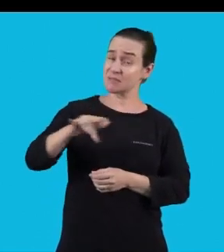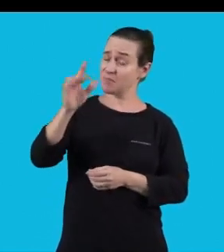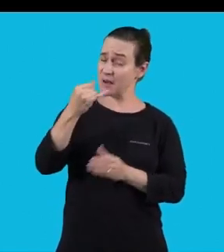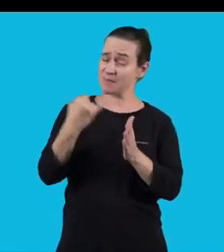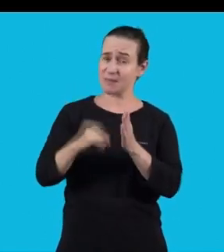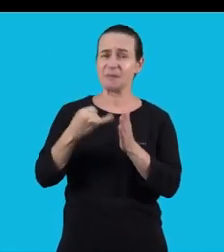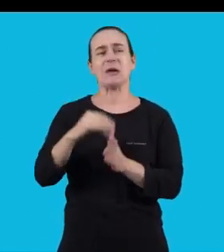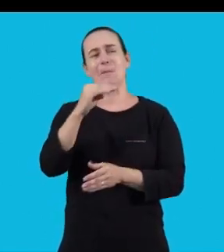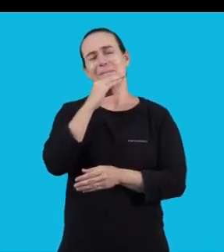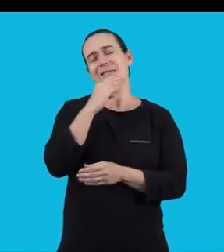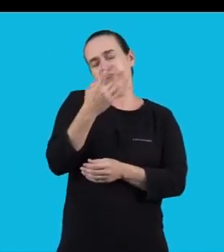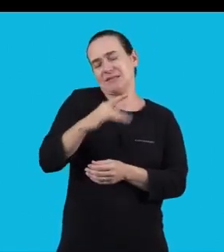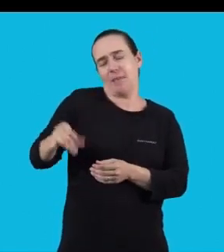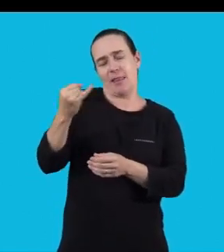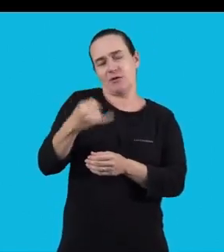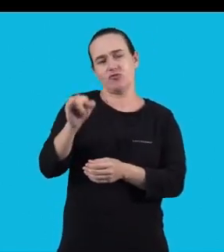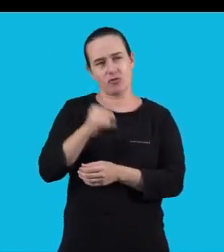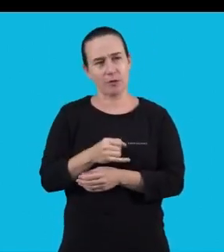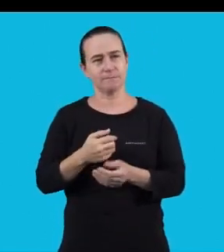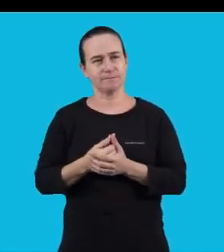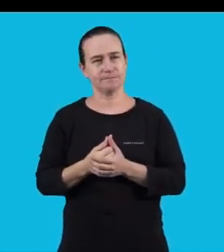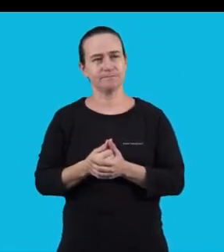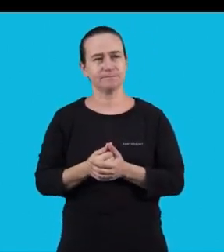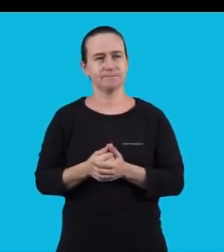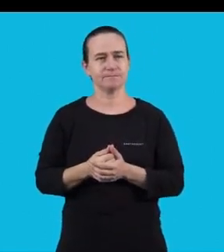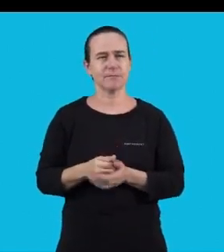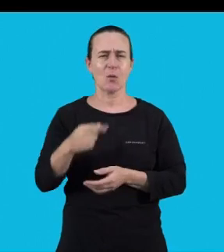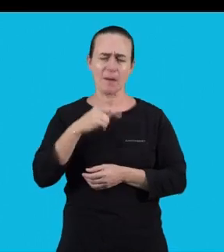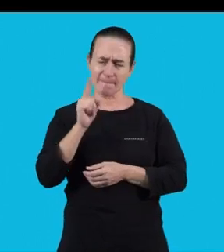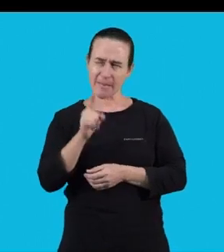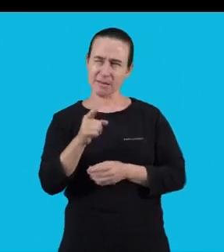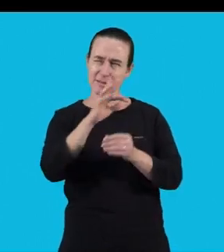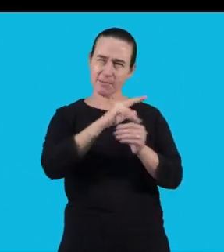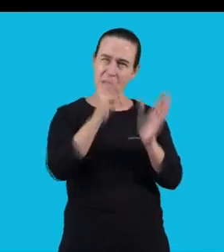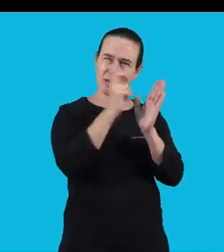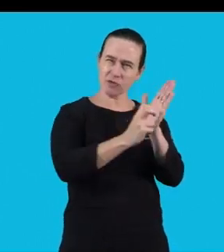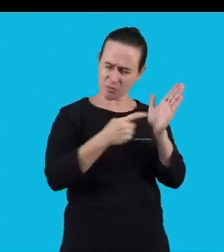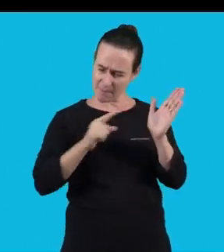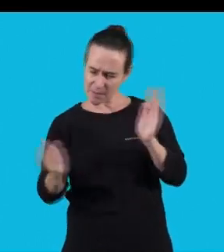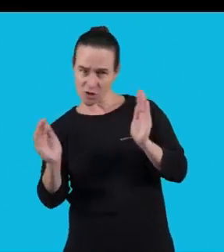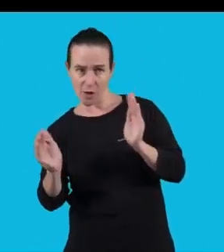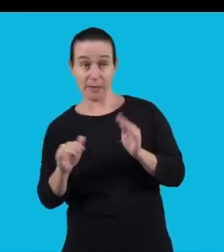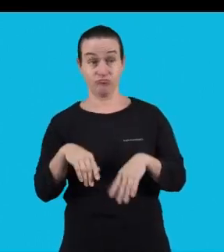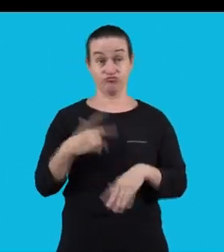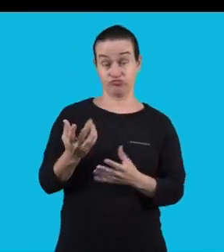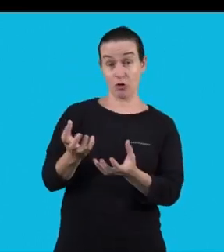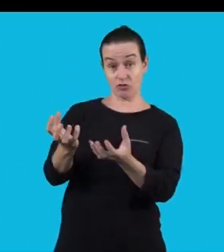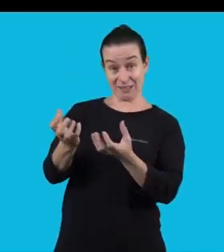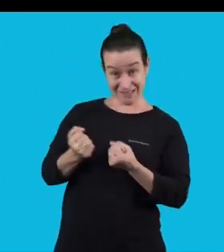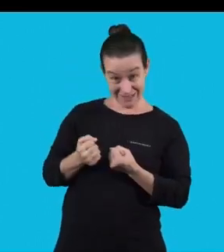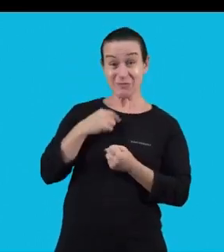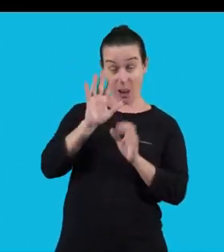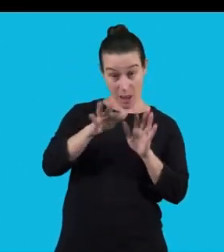incorrect spelling of words. We check the word against the correct spelling rules. For example, receive is often